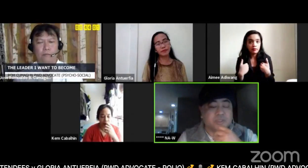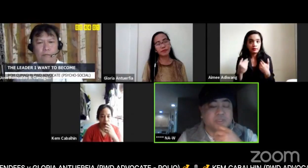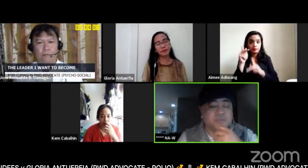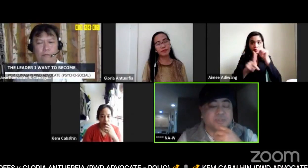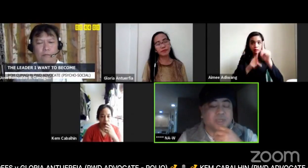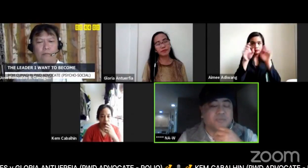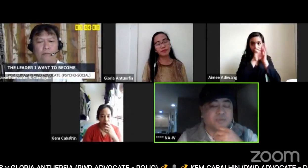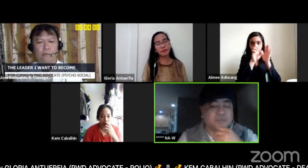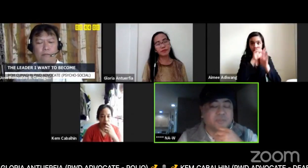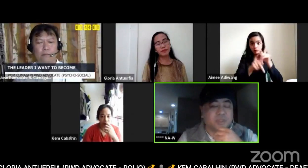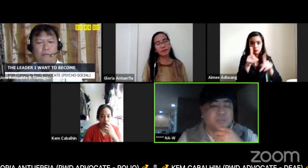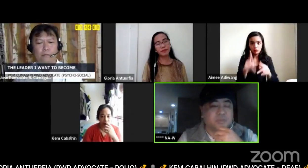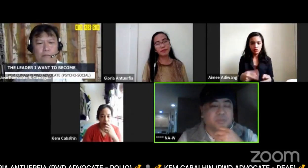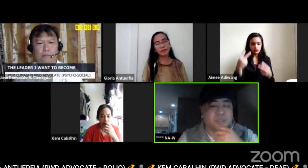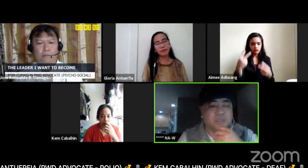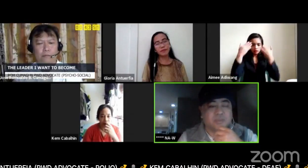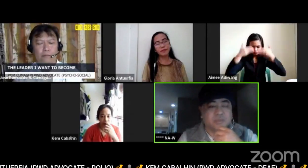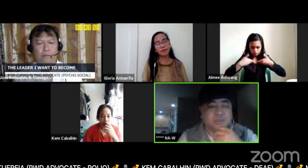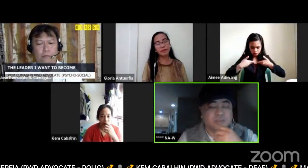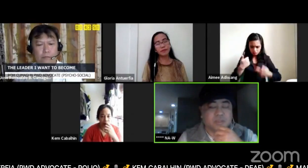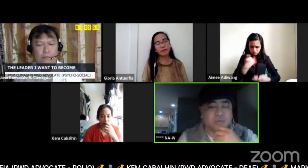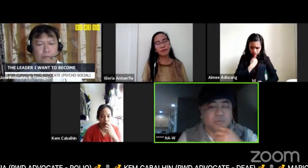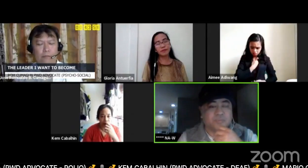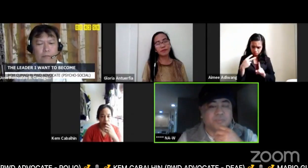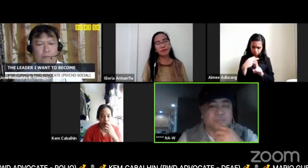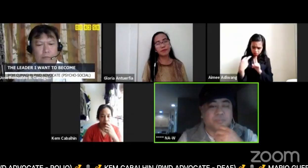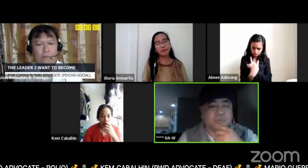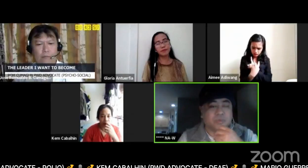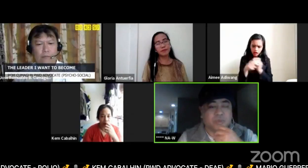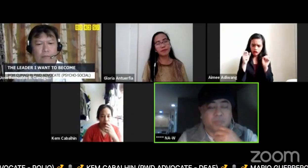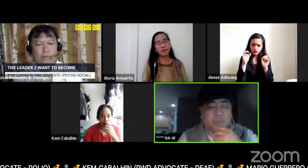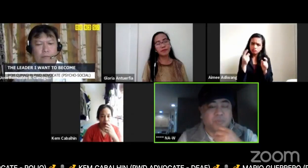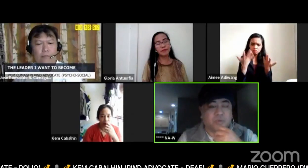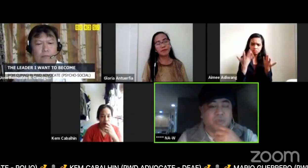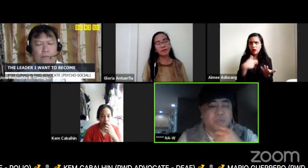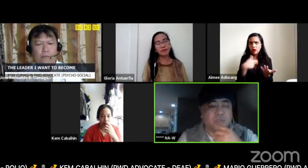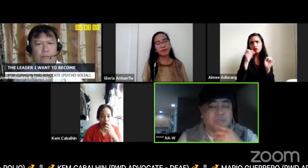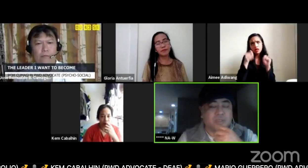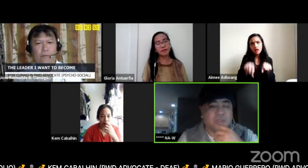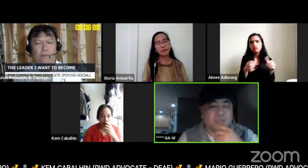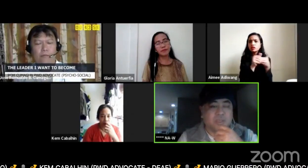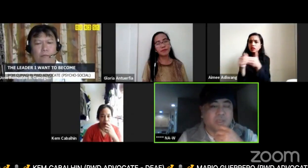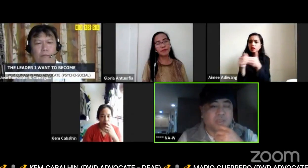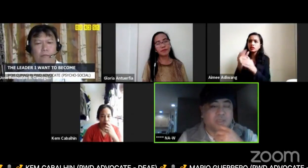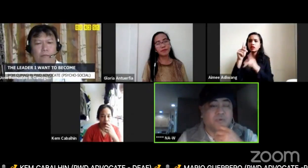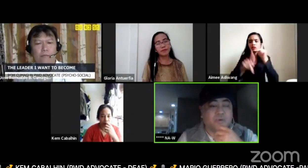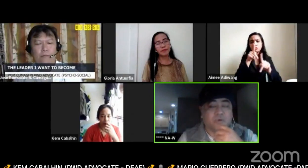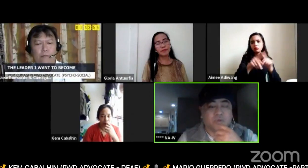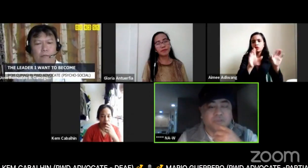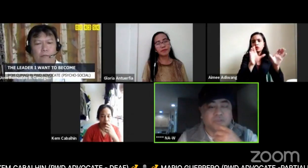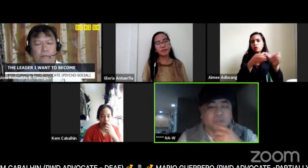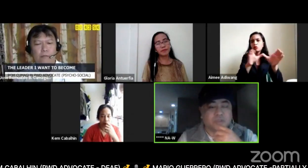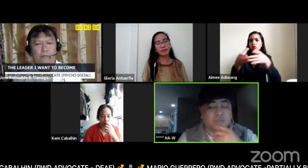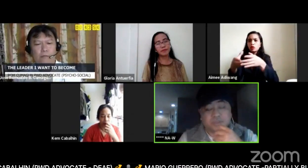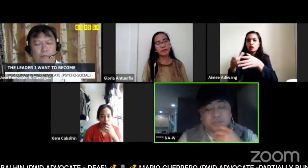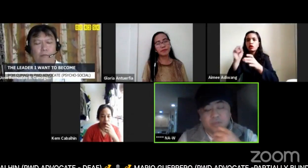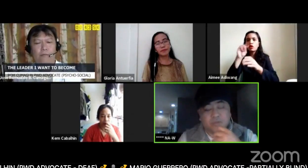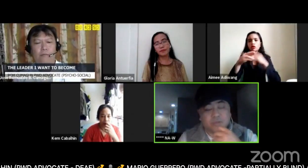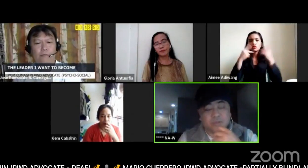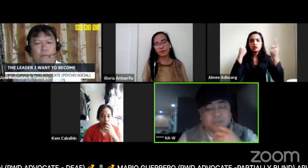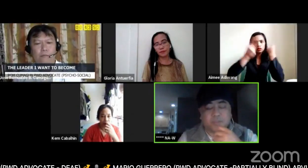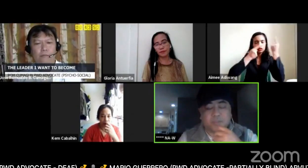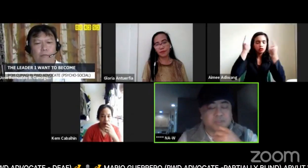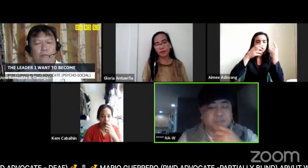would see themselves as being able to lead the group or the people involved or concerned